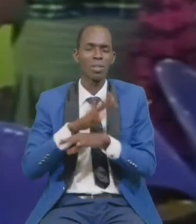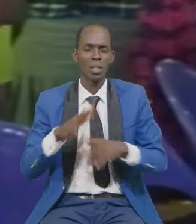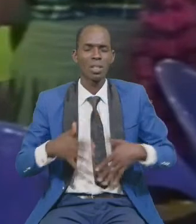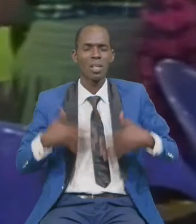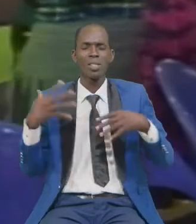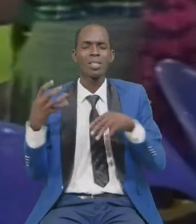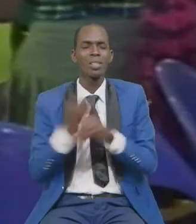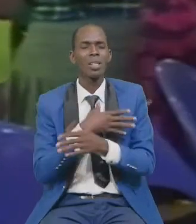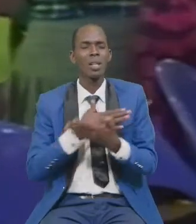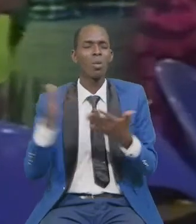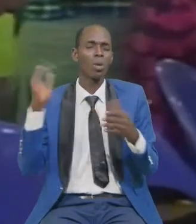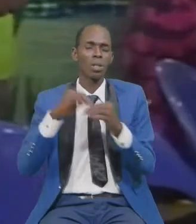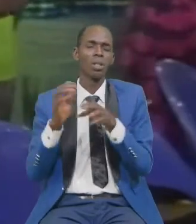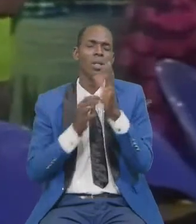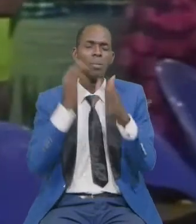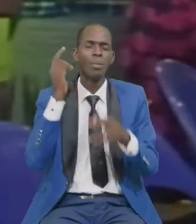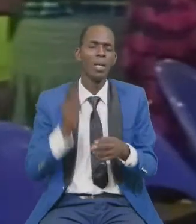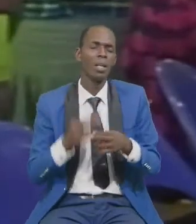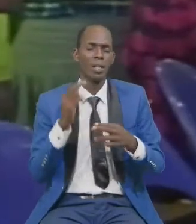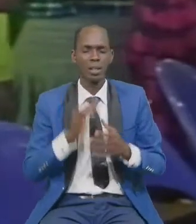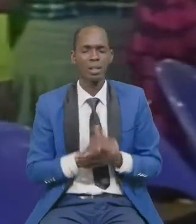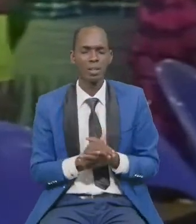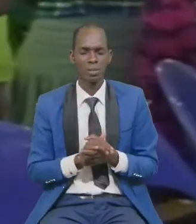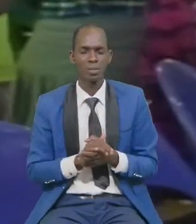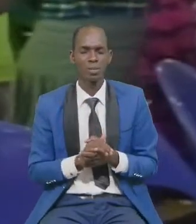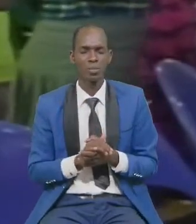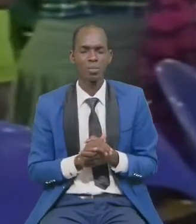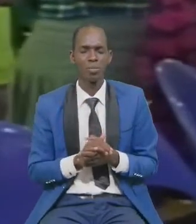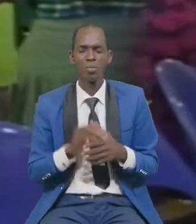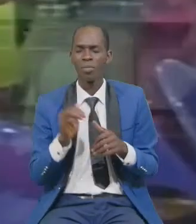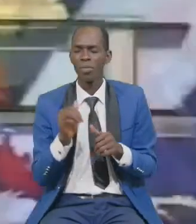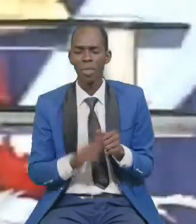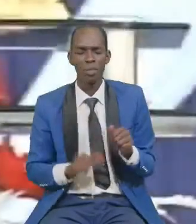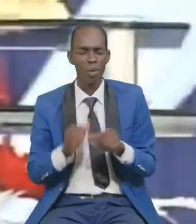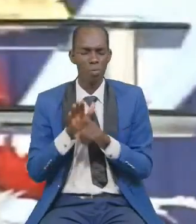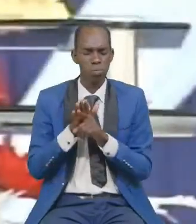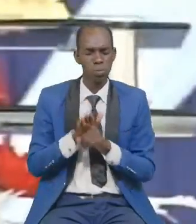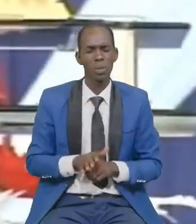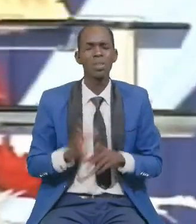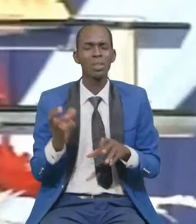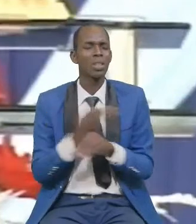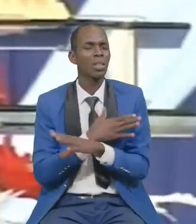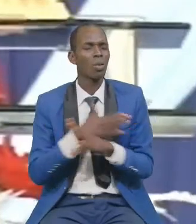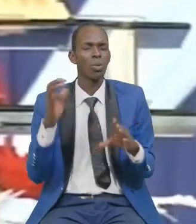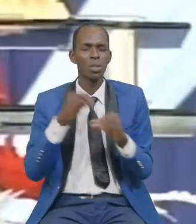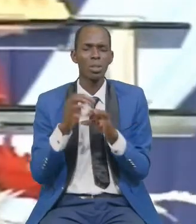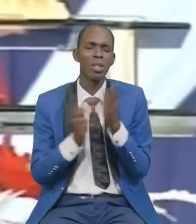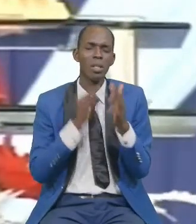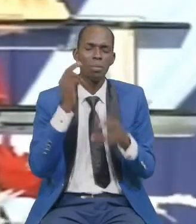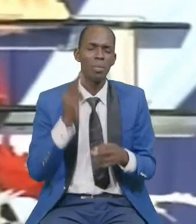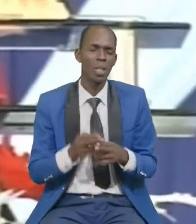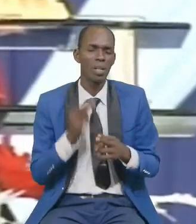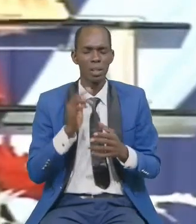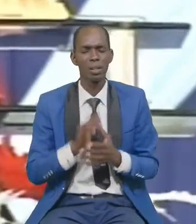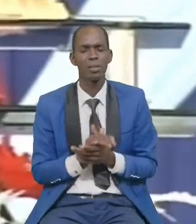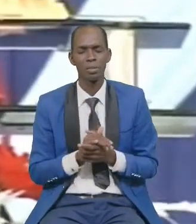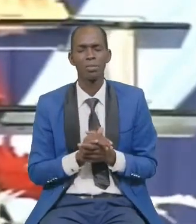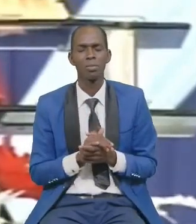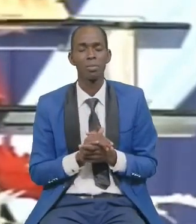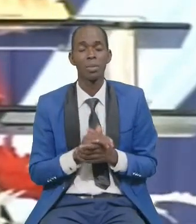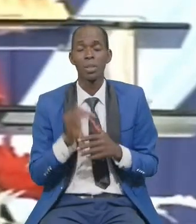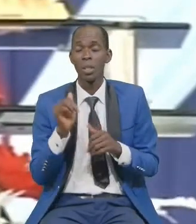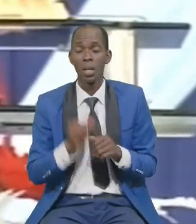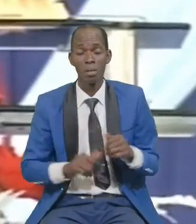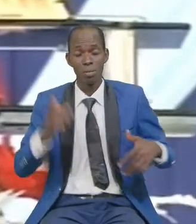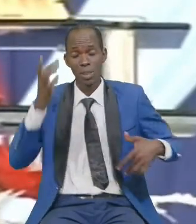in Jesus' name. Every oppression, take away in Jesus' name.